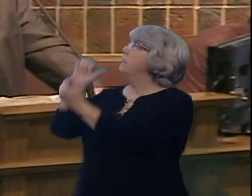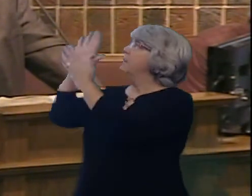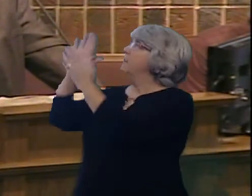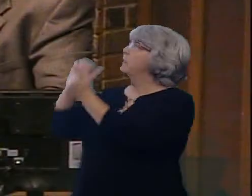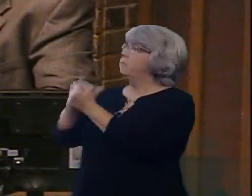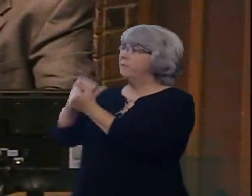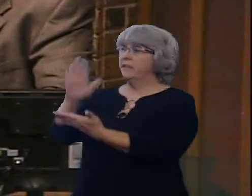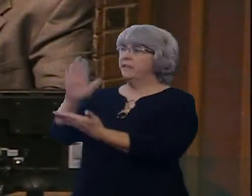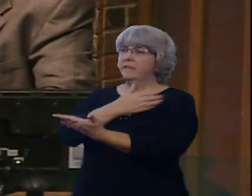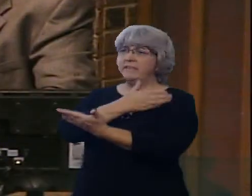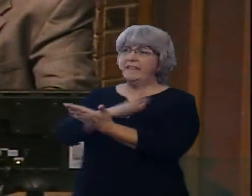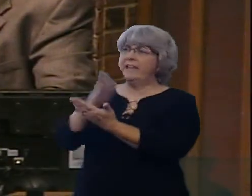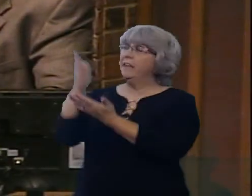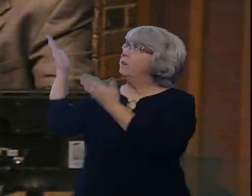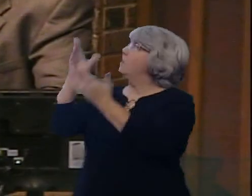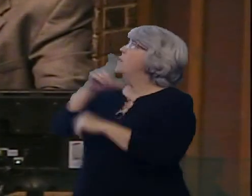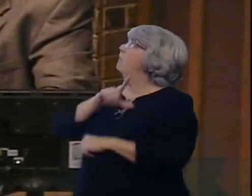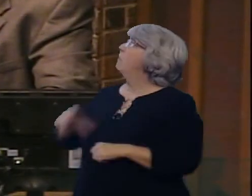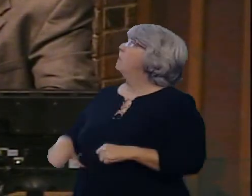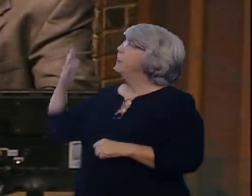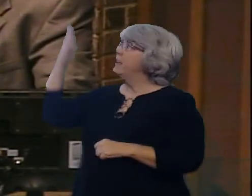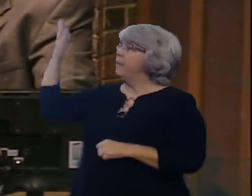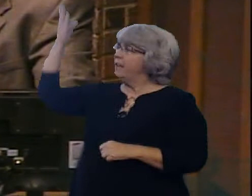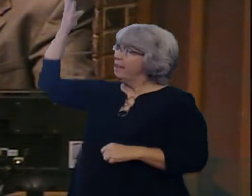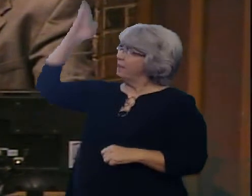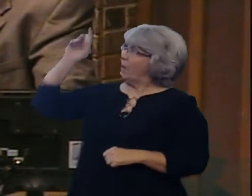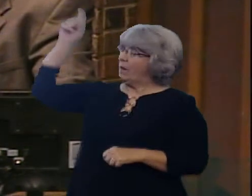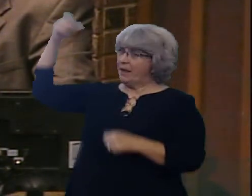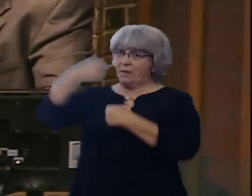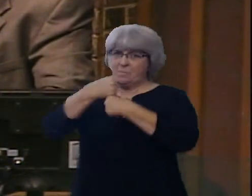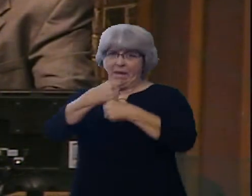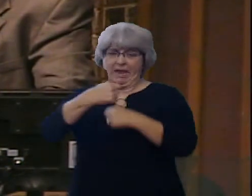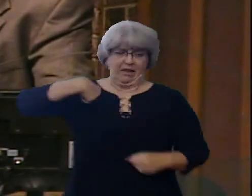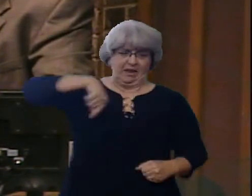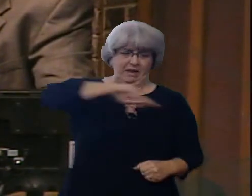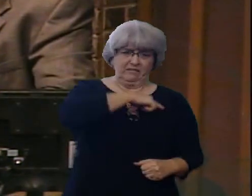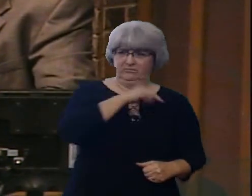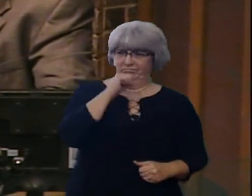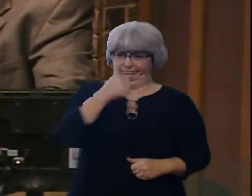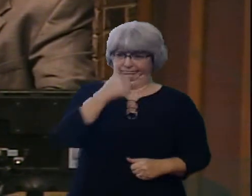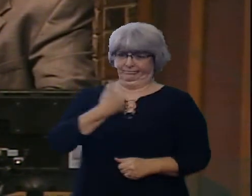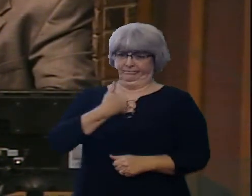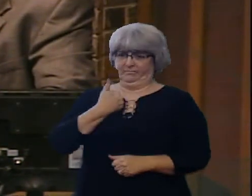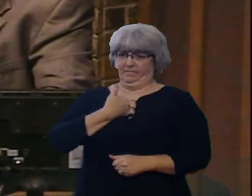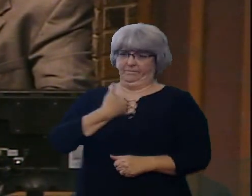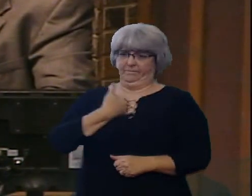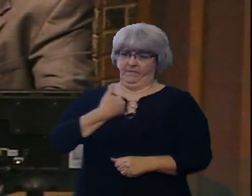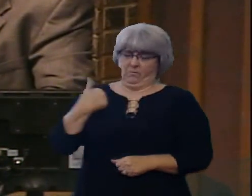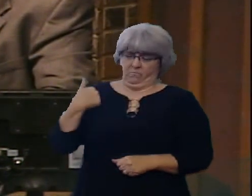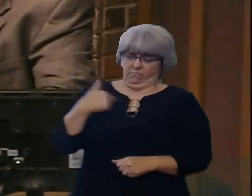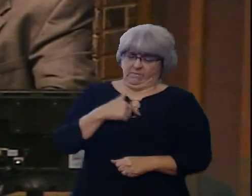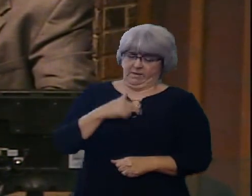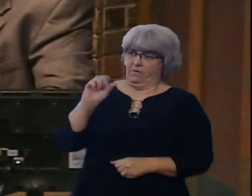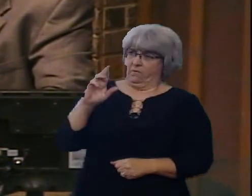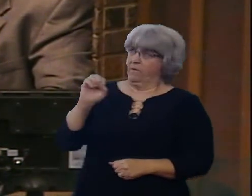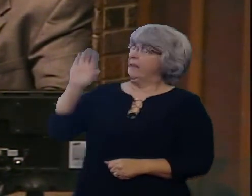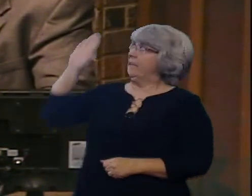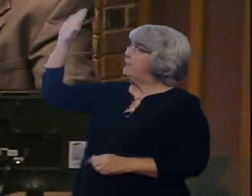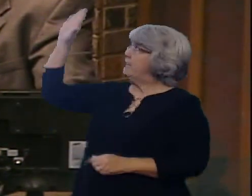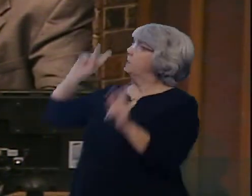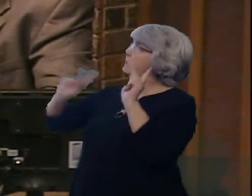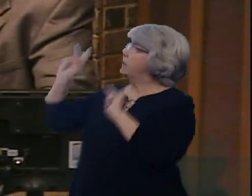He is God. It is He who has made us, and not we ourselves. We are His people, and the sheep of His